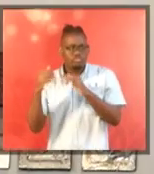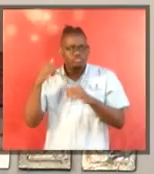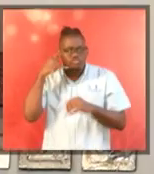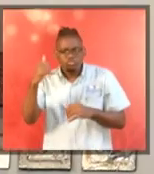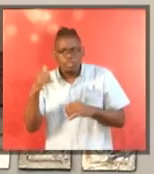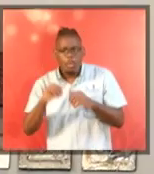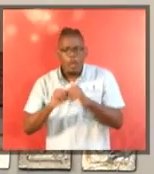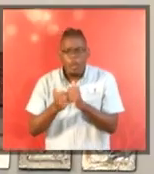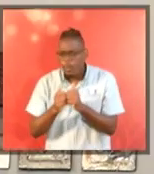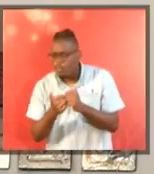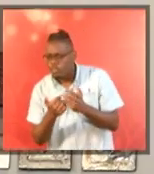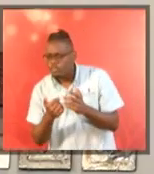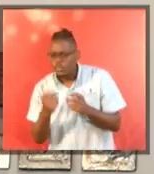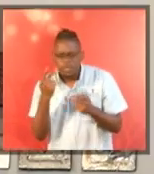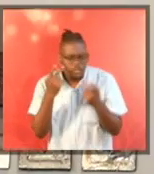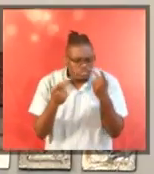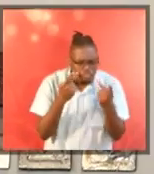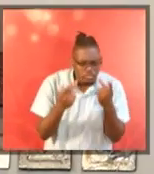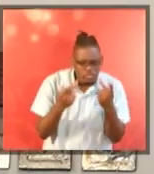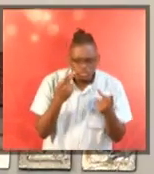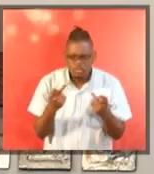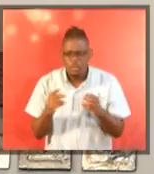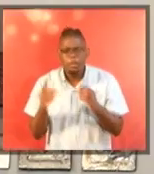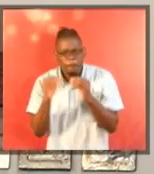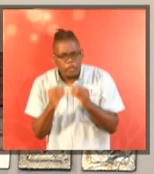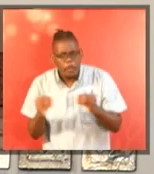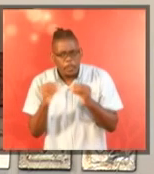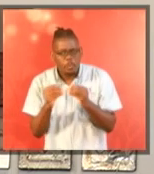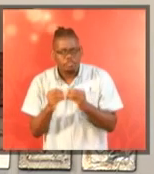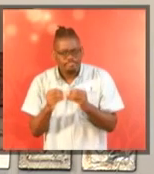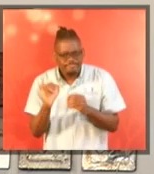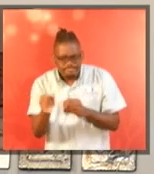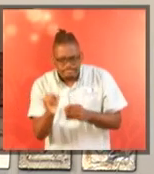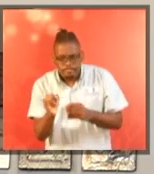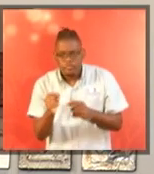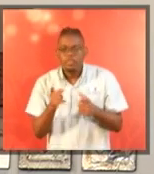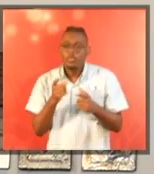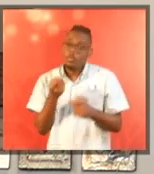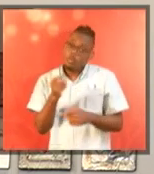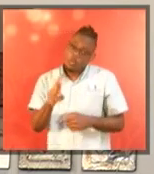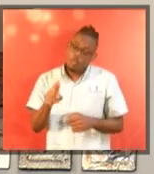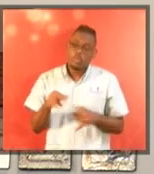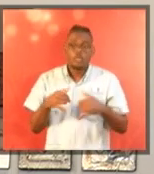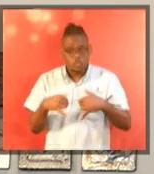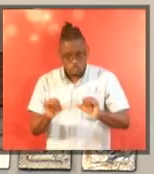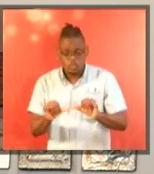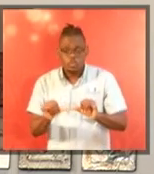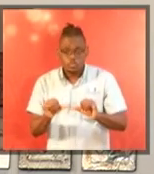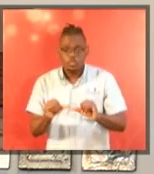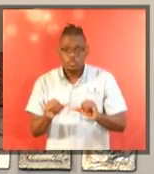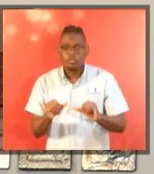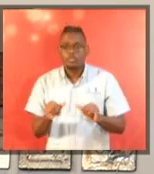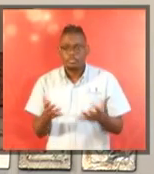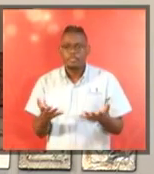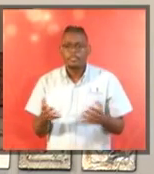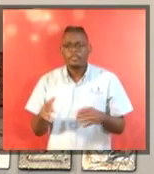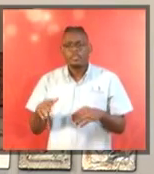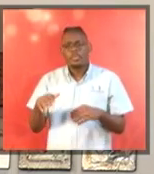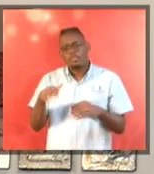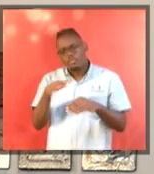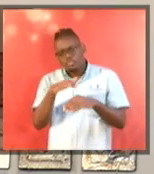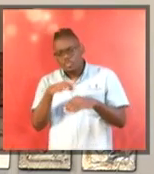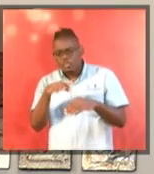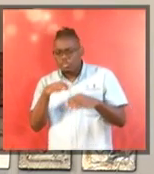it is better, if it has stayed the same, they will also ask you about your household, if the persons in your household have any signs